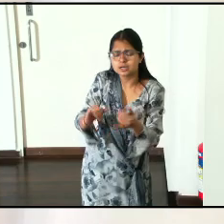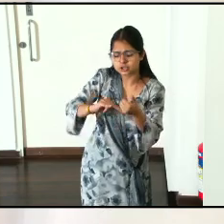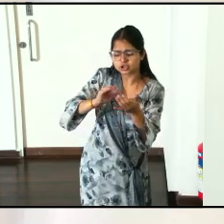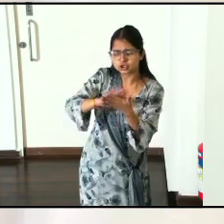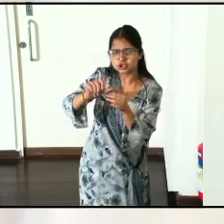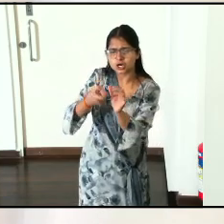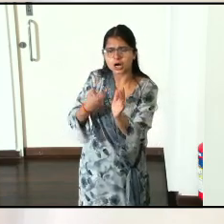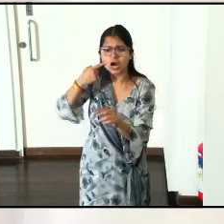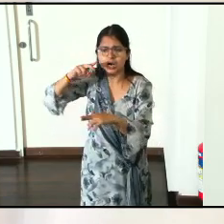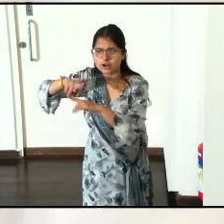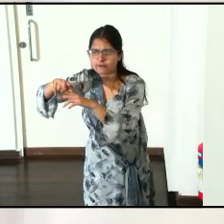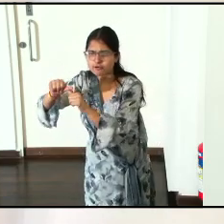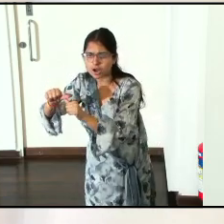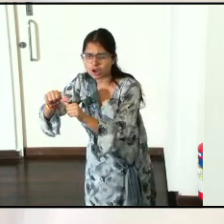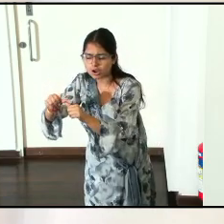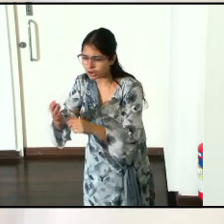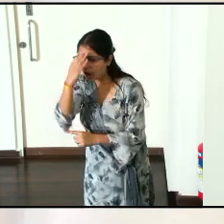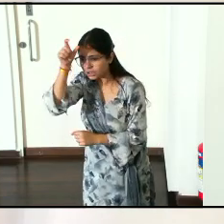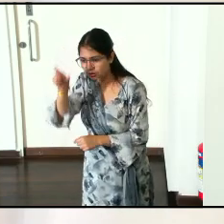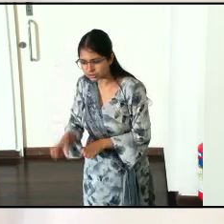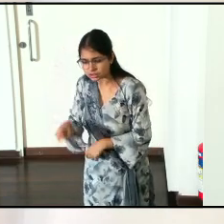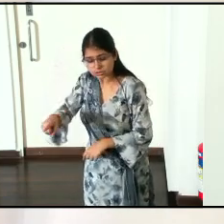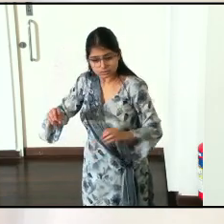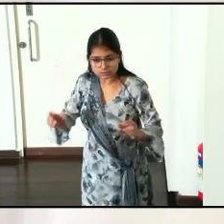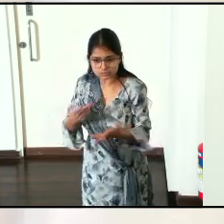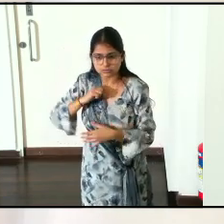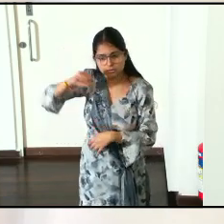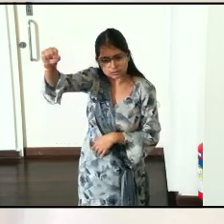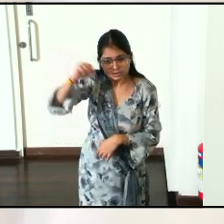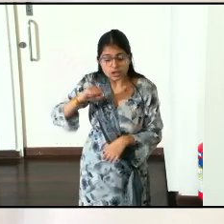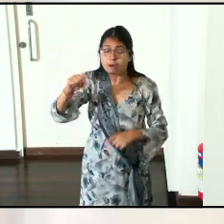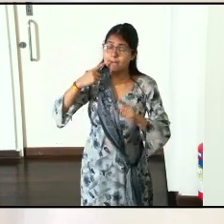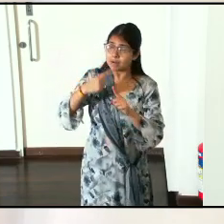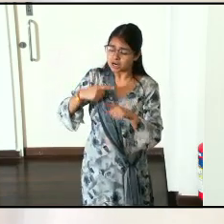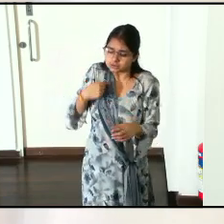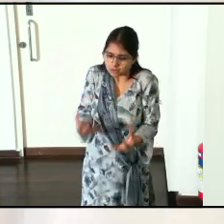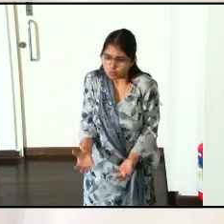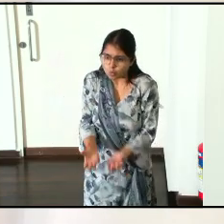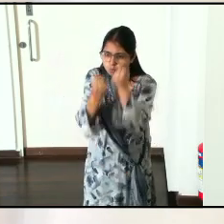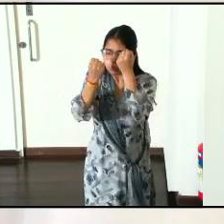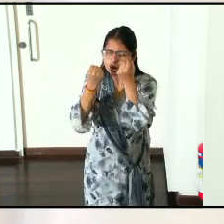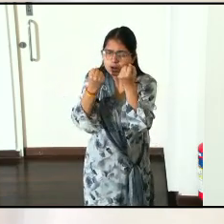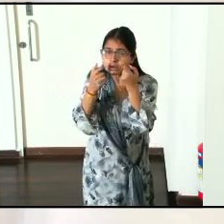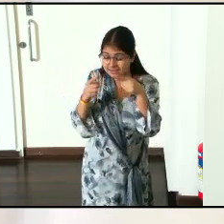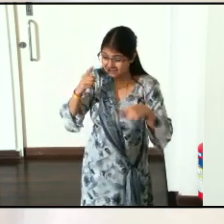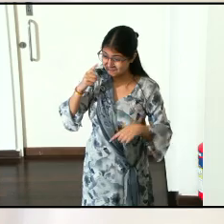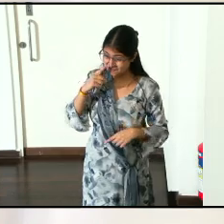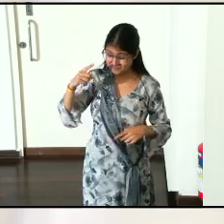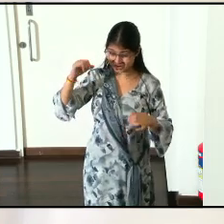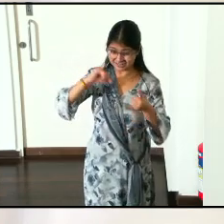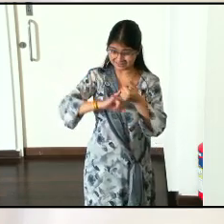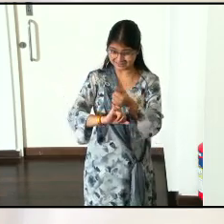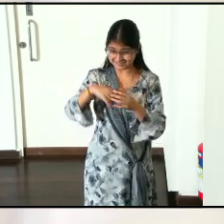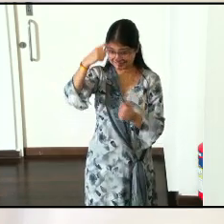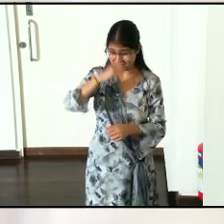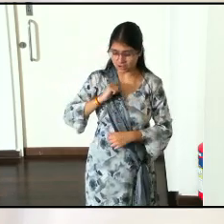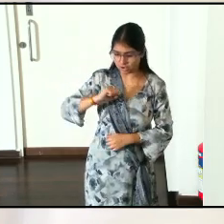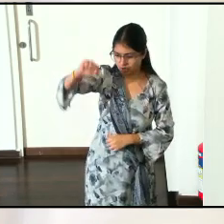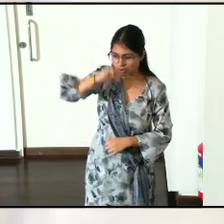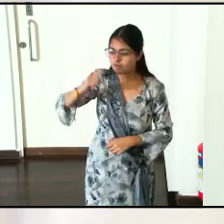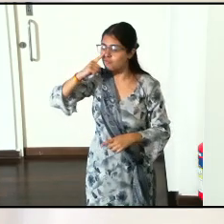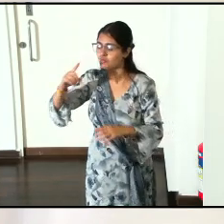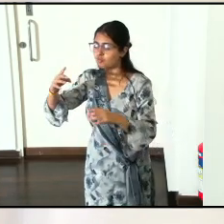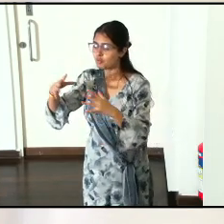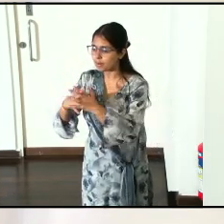of initiative, what we find, of course, is the way in which she is fighting for Muslim women's